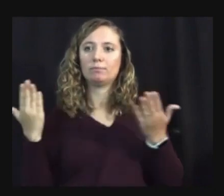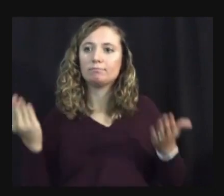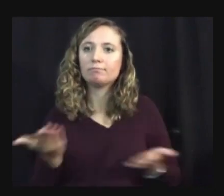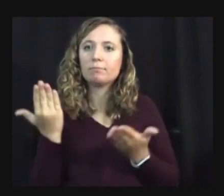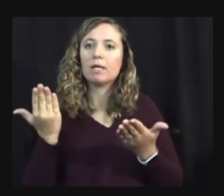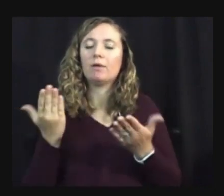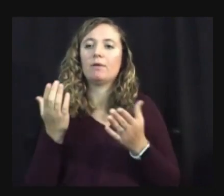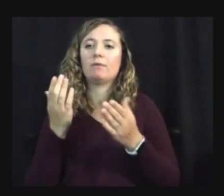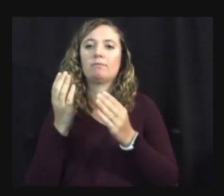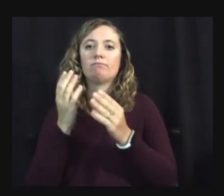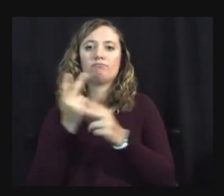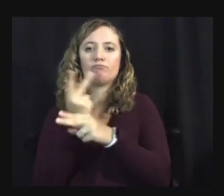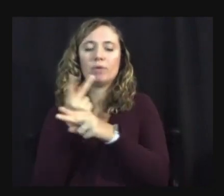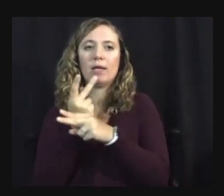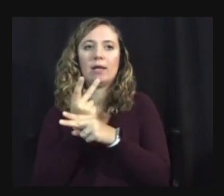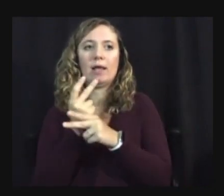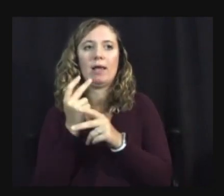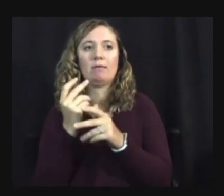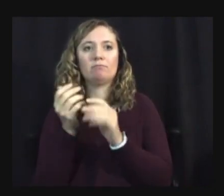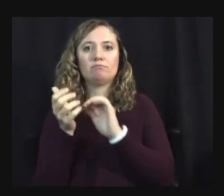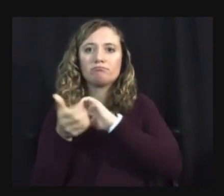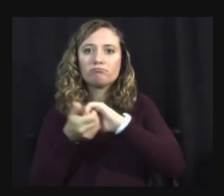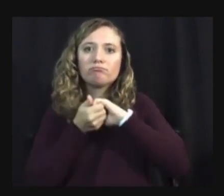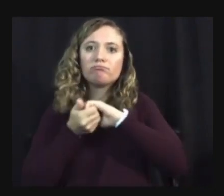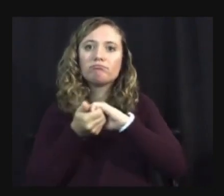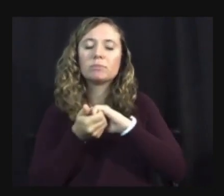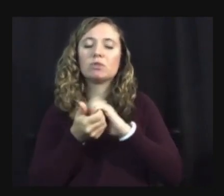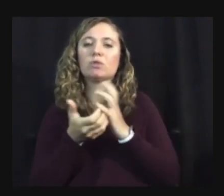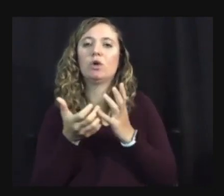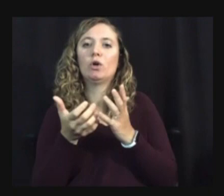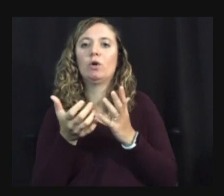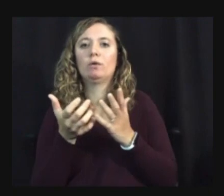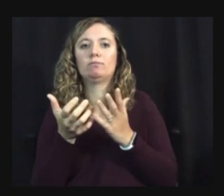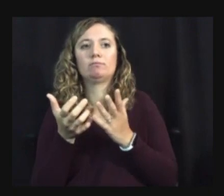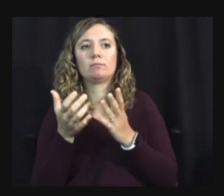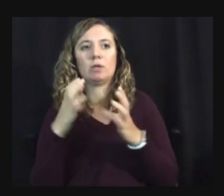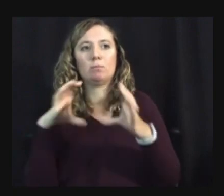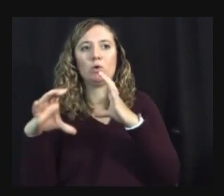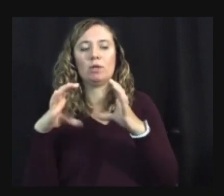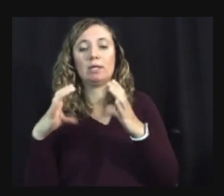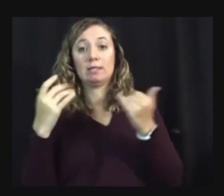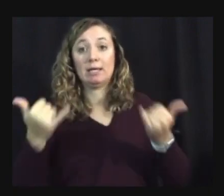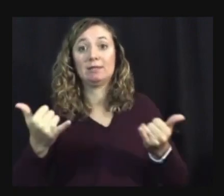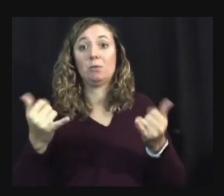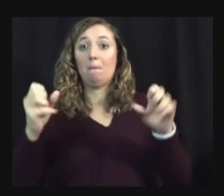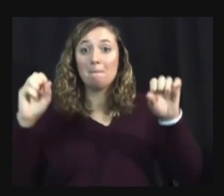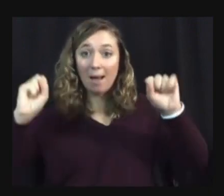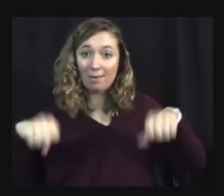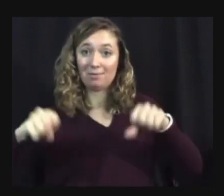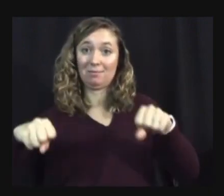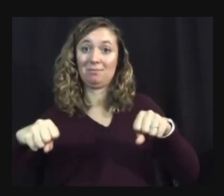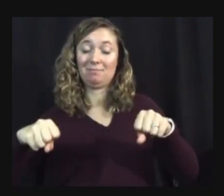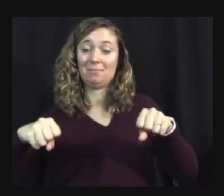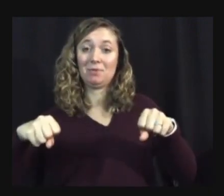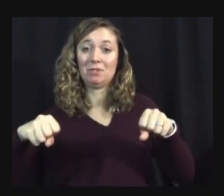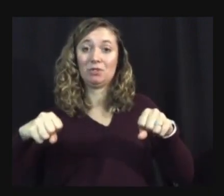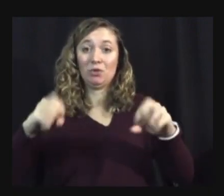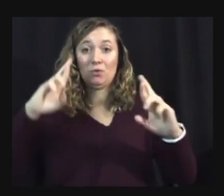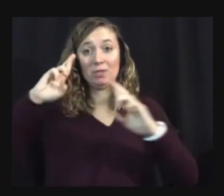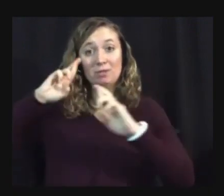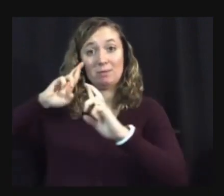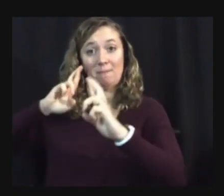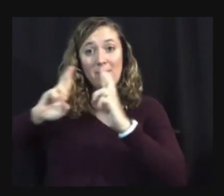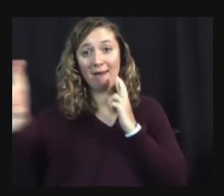to write things down. We all come together here today. So it is possible to respect